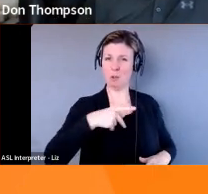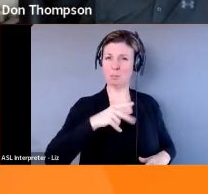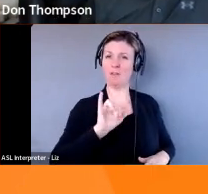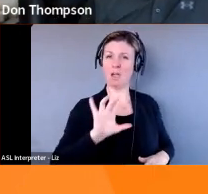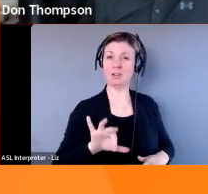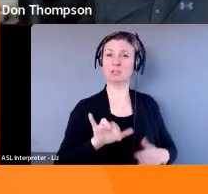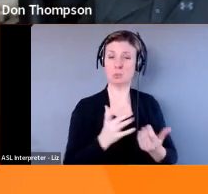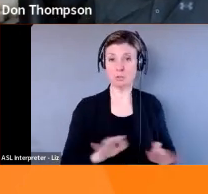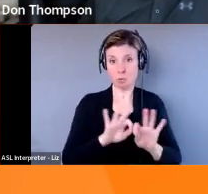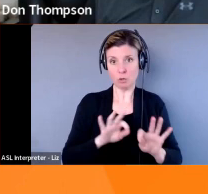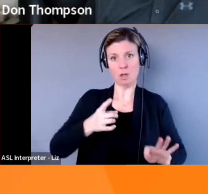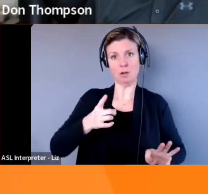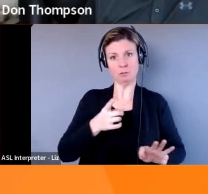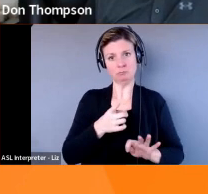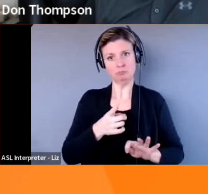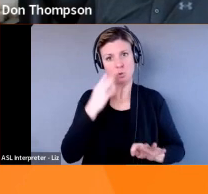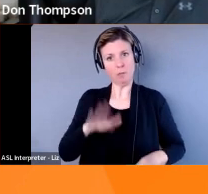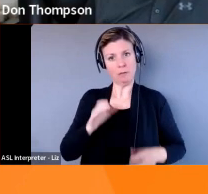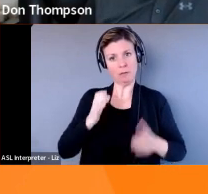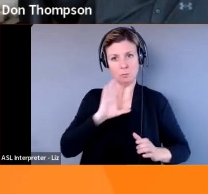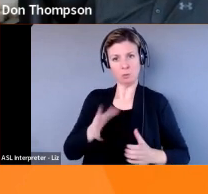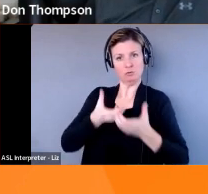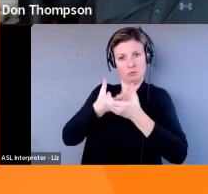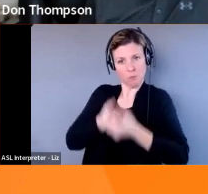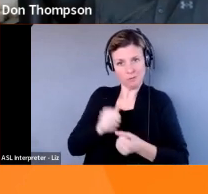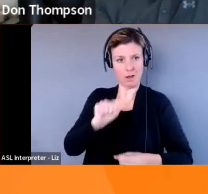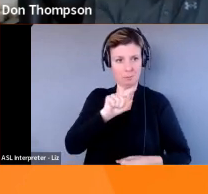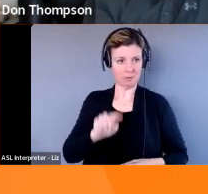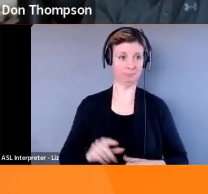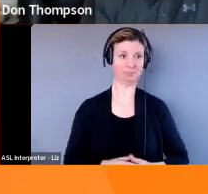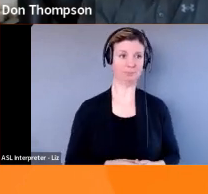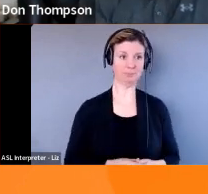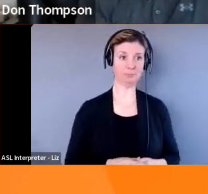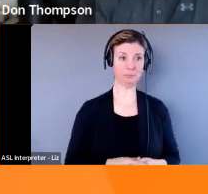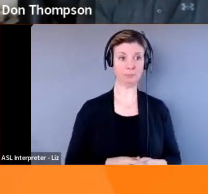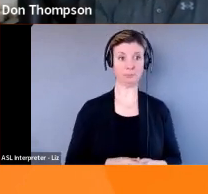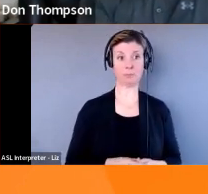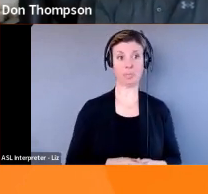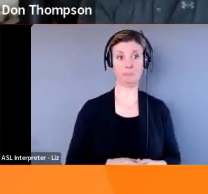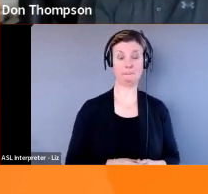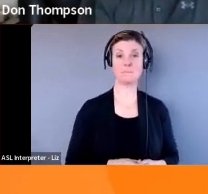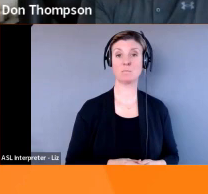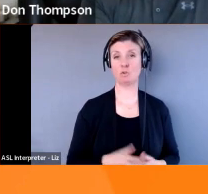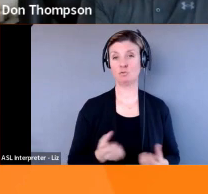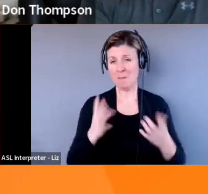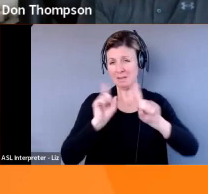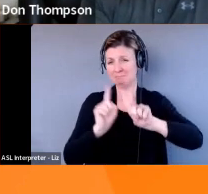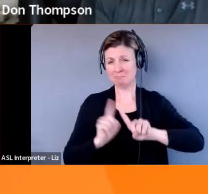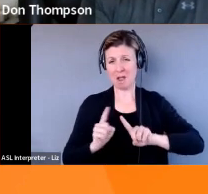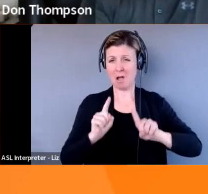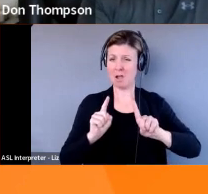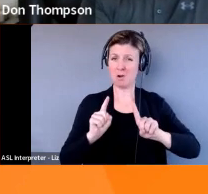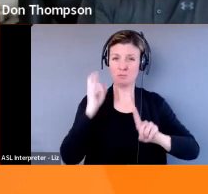entire customer experience when we're looking at Amazon in general for us. Okay. So lots of great reasons why they